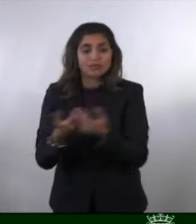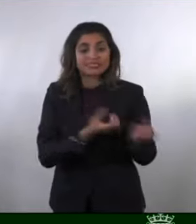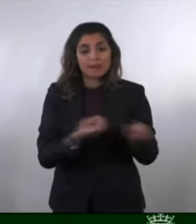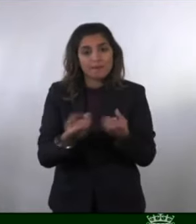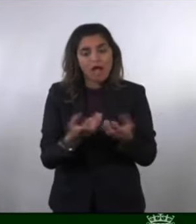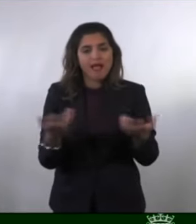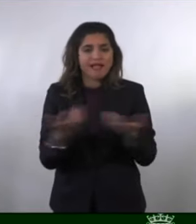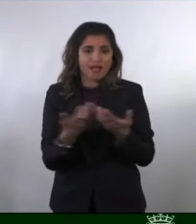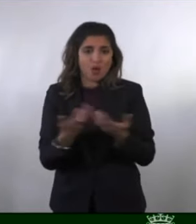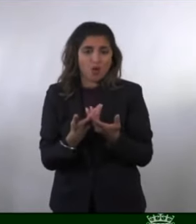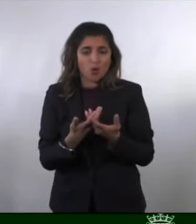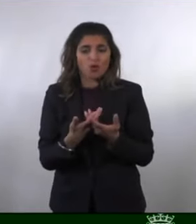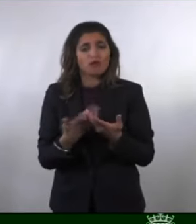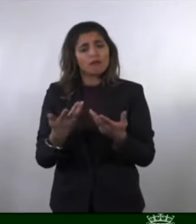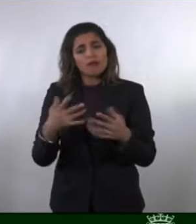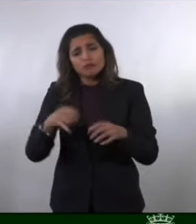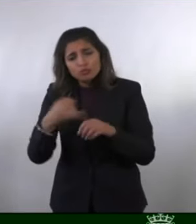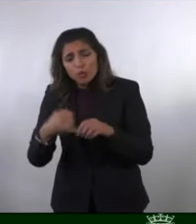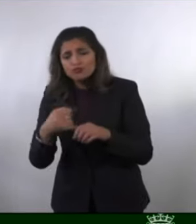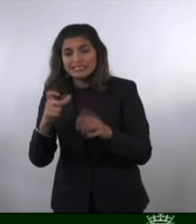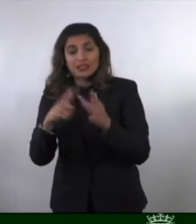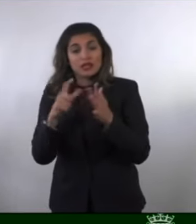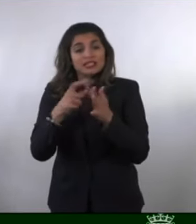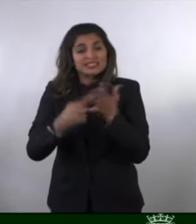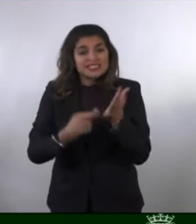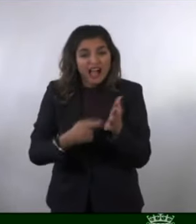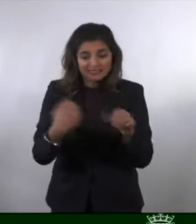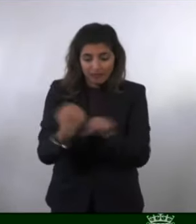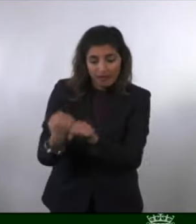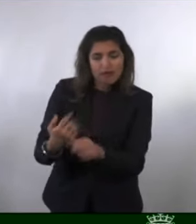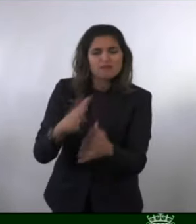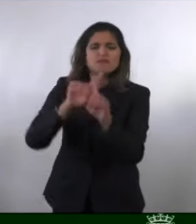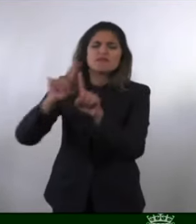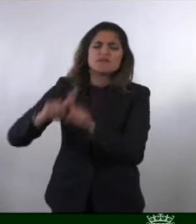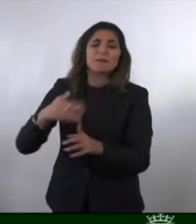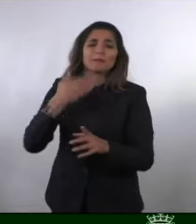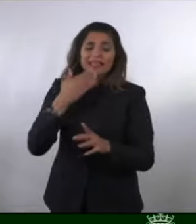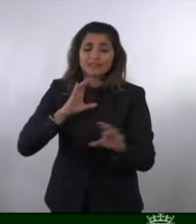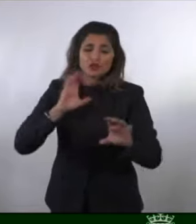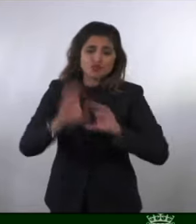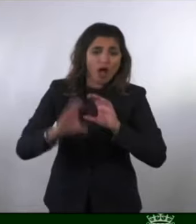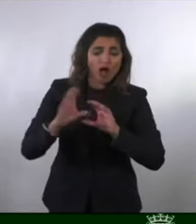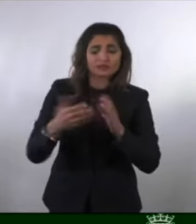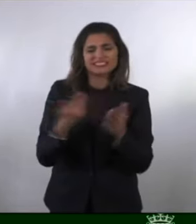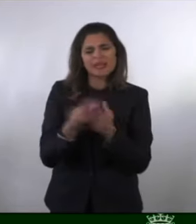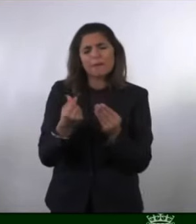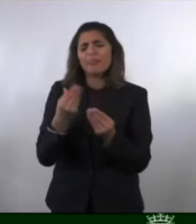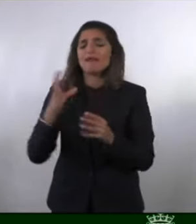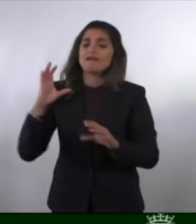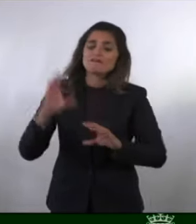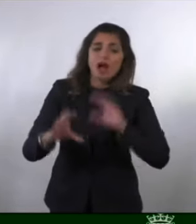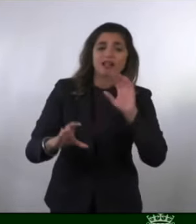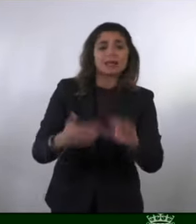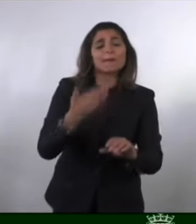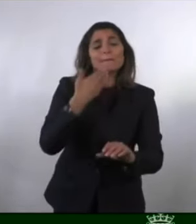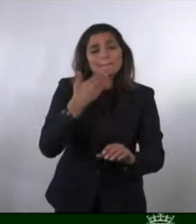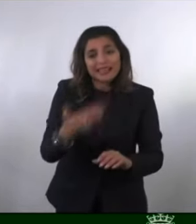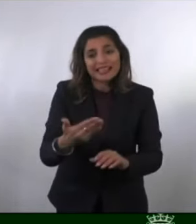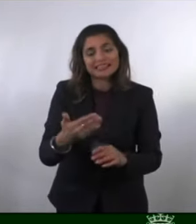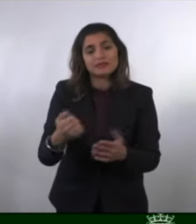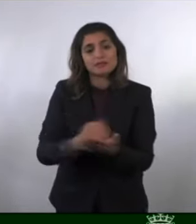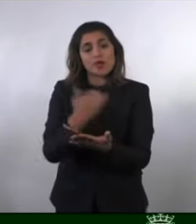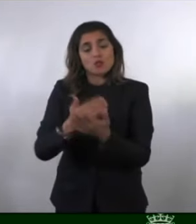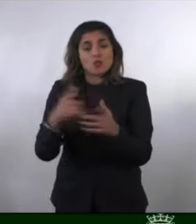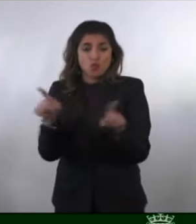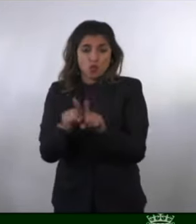for breweries and cider producers, look again at grant funding, and can they please consider once again cancelling business